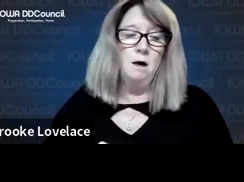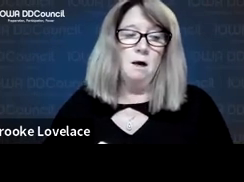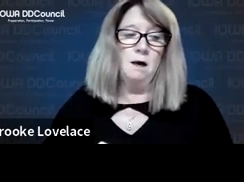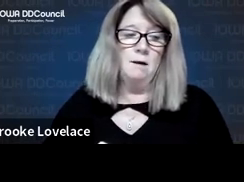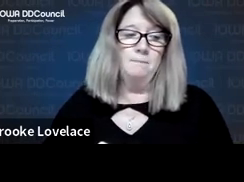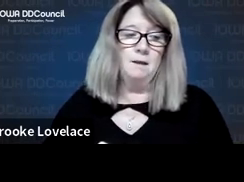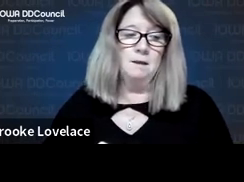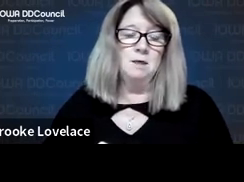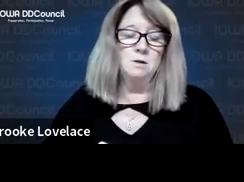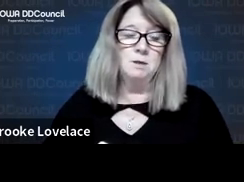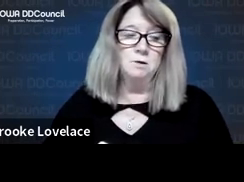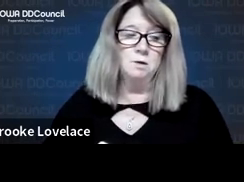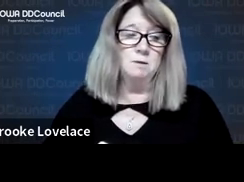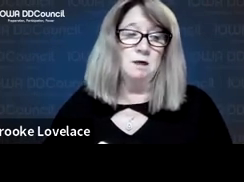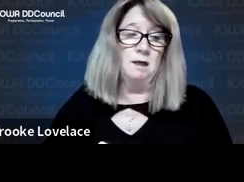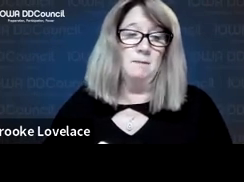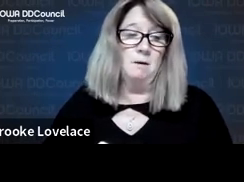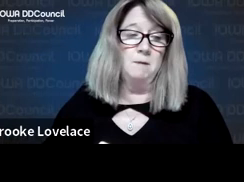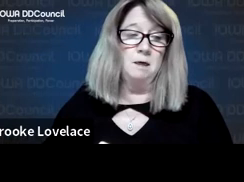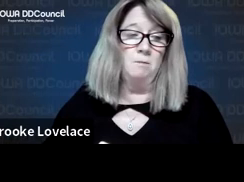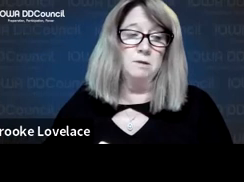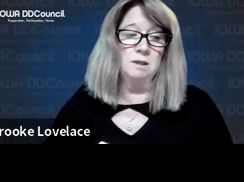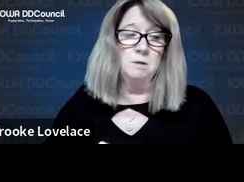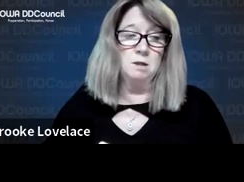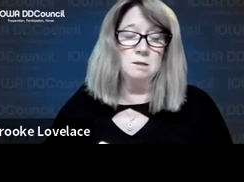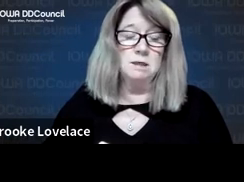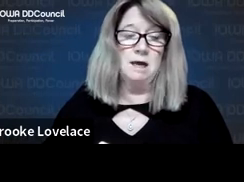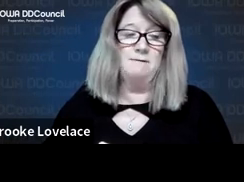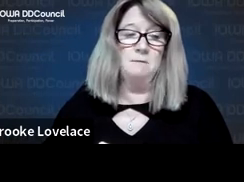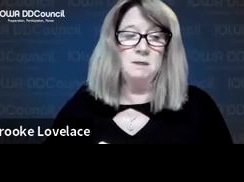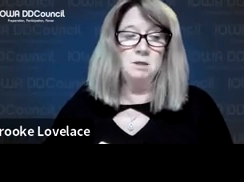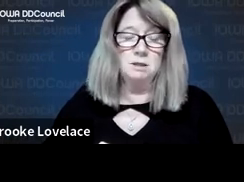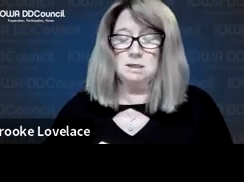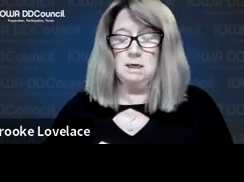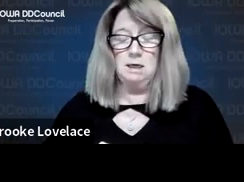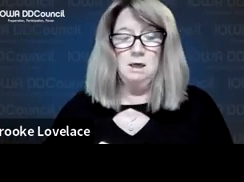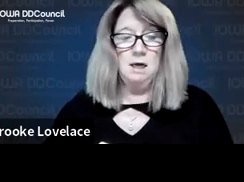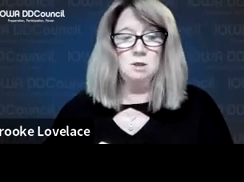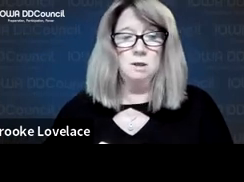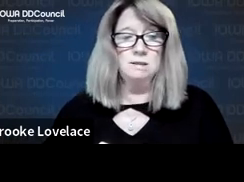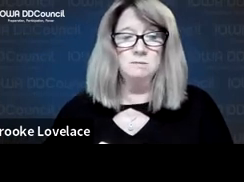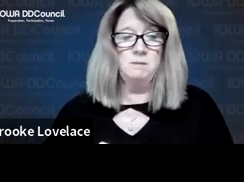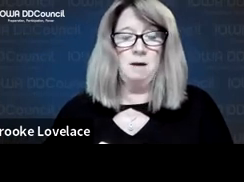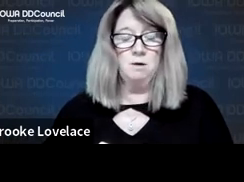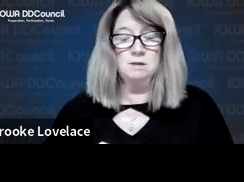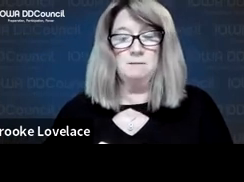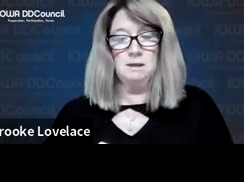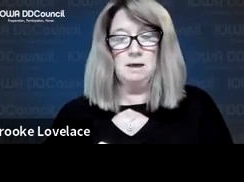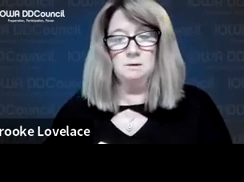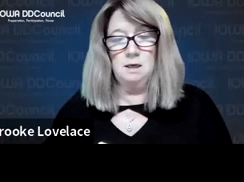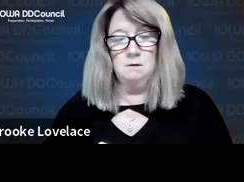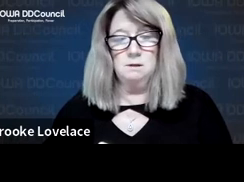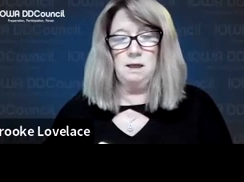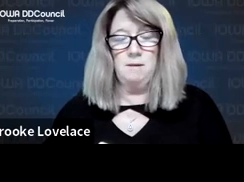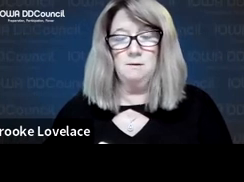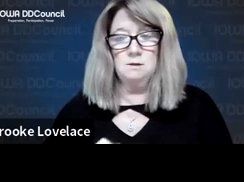our keynote speakers, who's going to be talking about being on boards and commissions and not having it be just a tokenism spot, which is something the